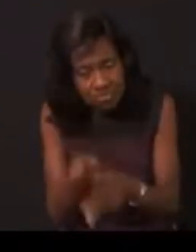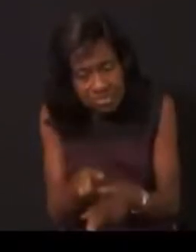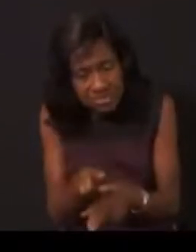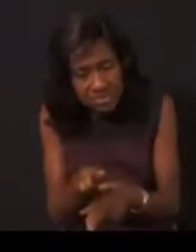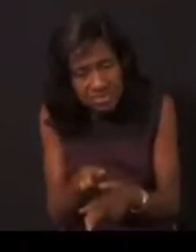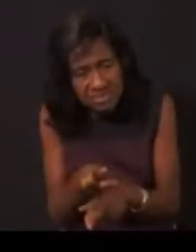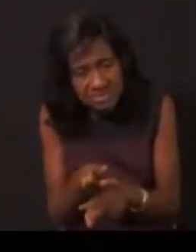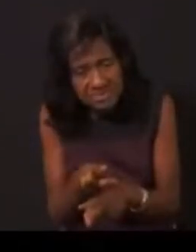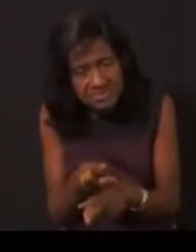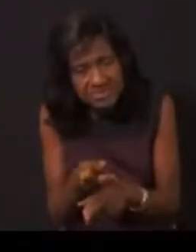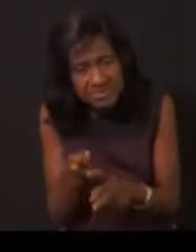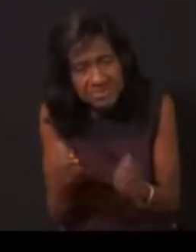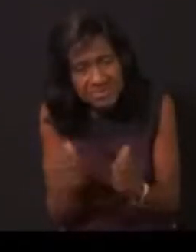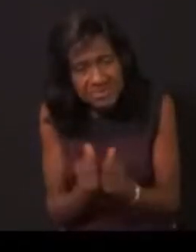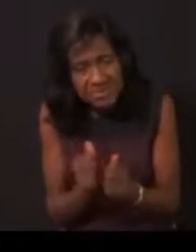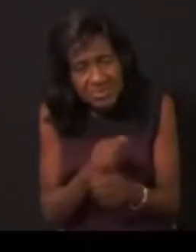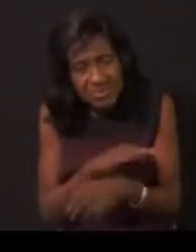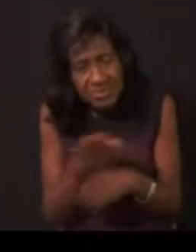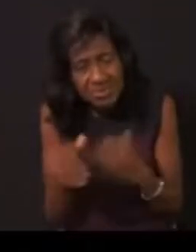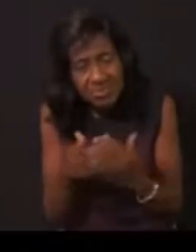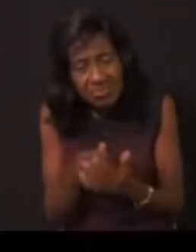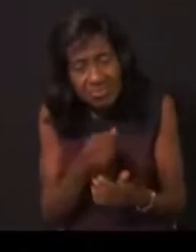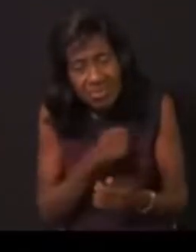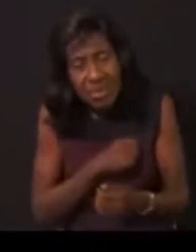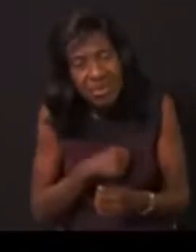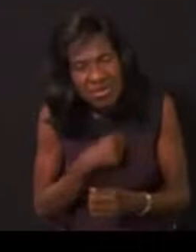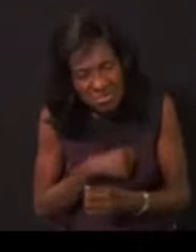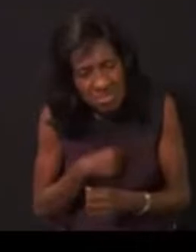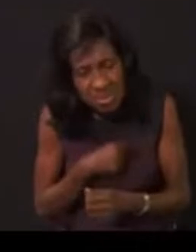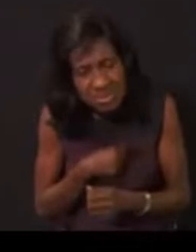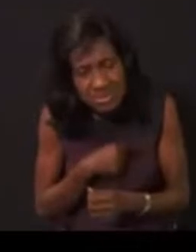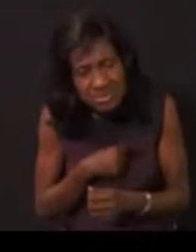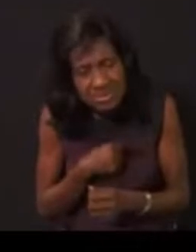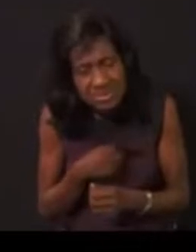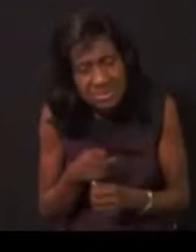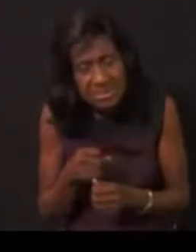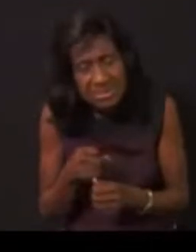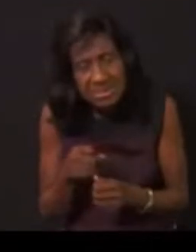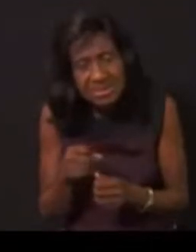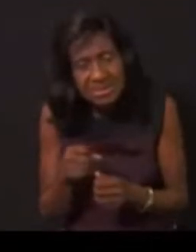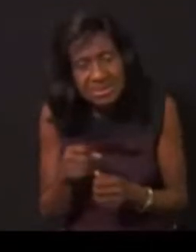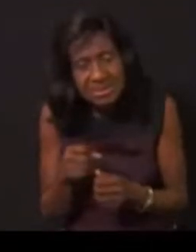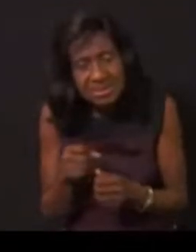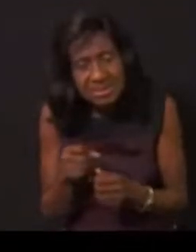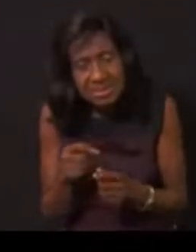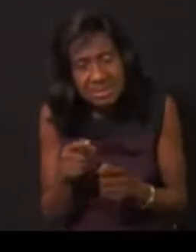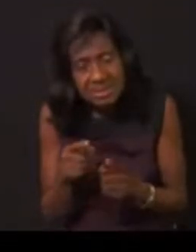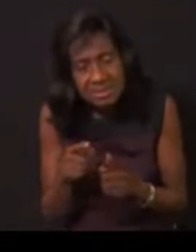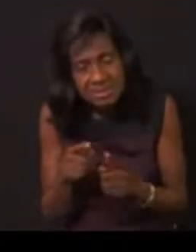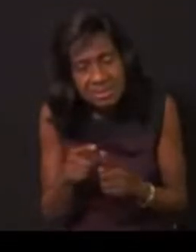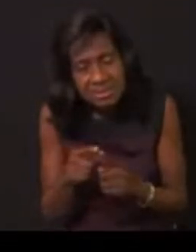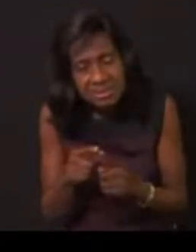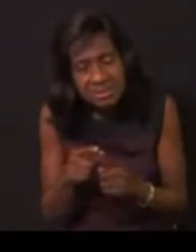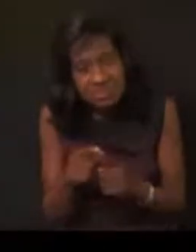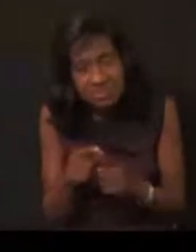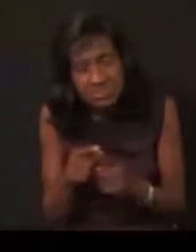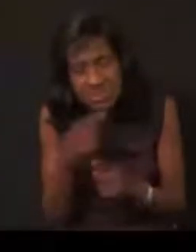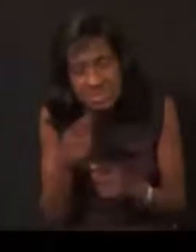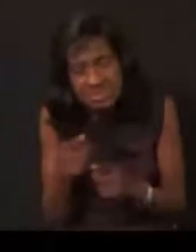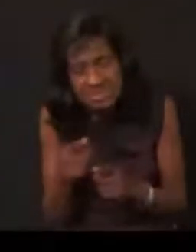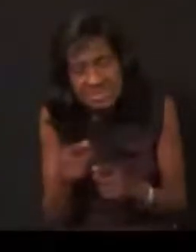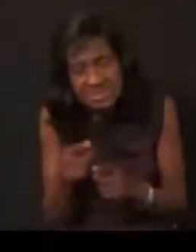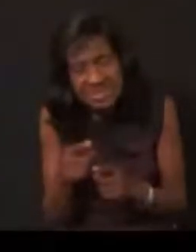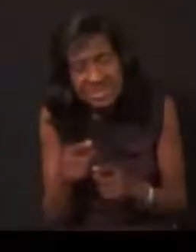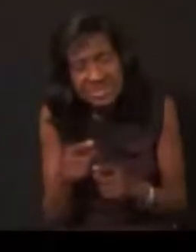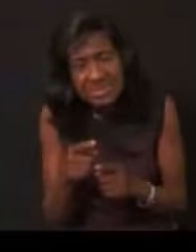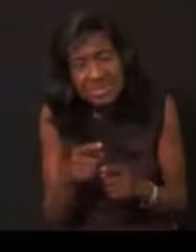with all apologies to our colleagues on the civil service side and in public health, we do pass those on. And